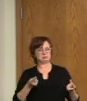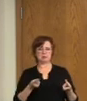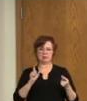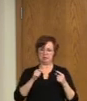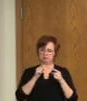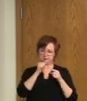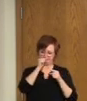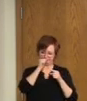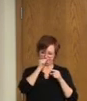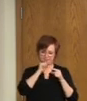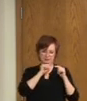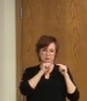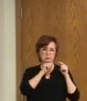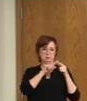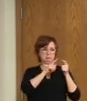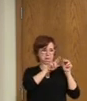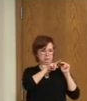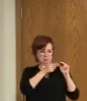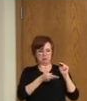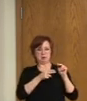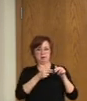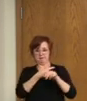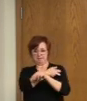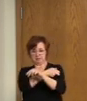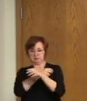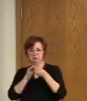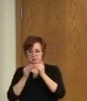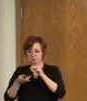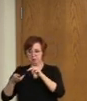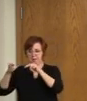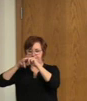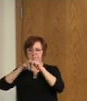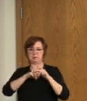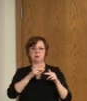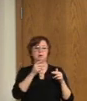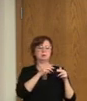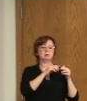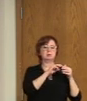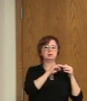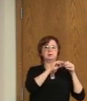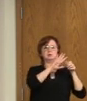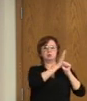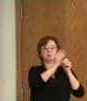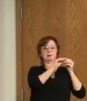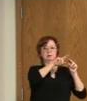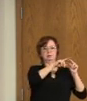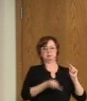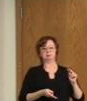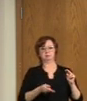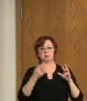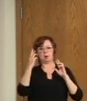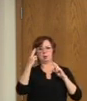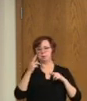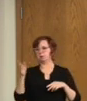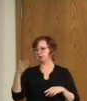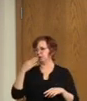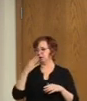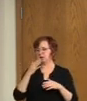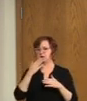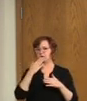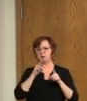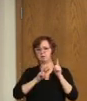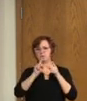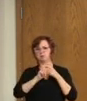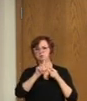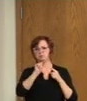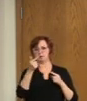up, and hopefully we can look forward to a better 2021. Thank you. Thank you, Minister. Thank you, Doctor. We'll